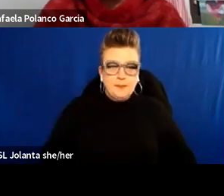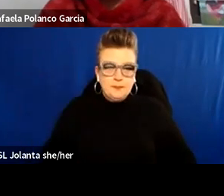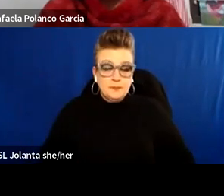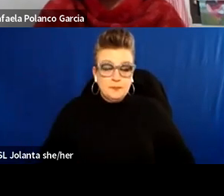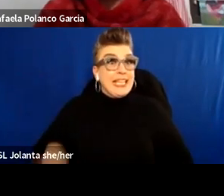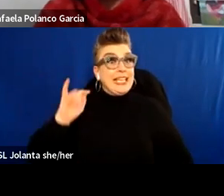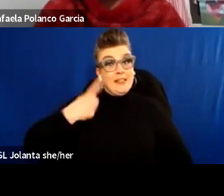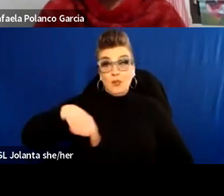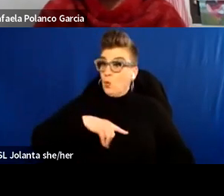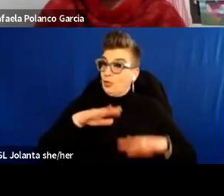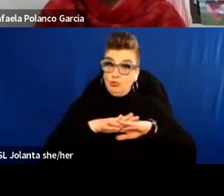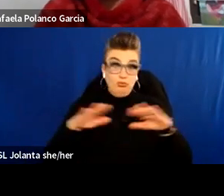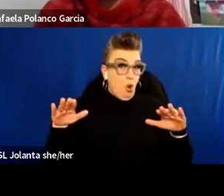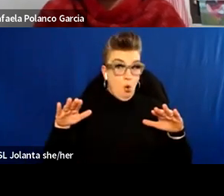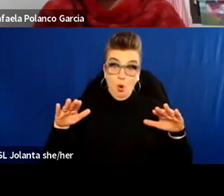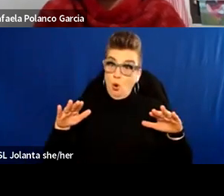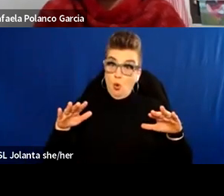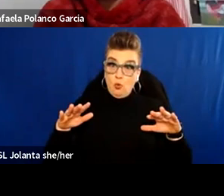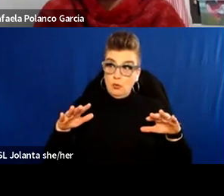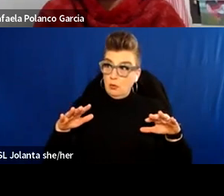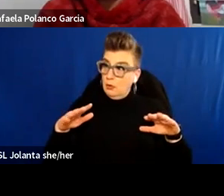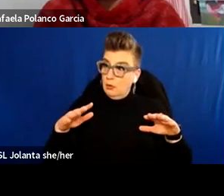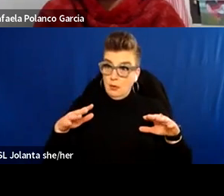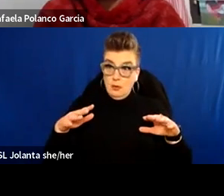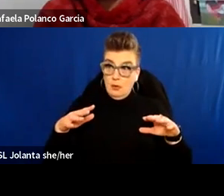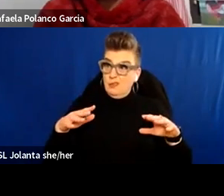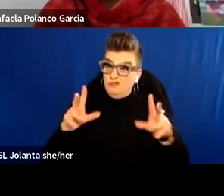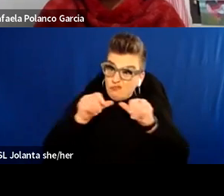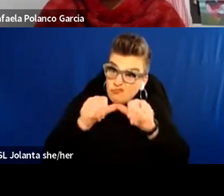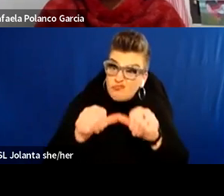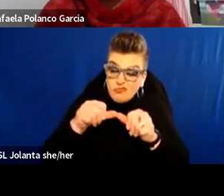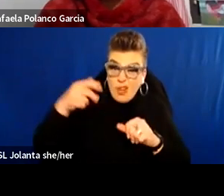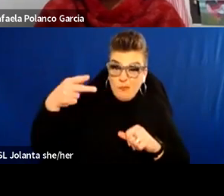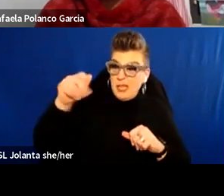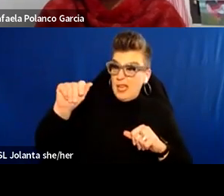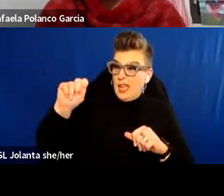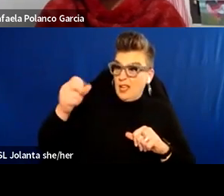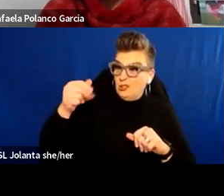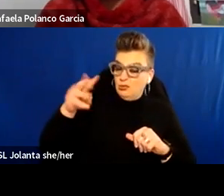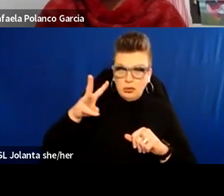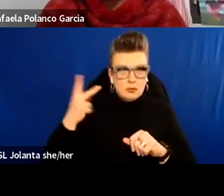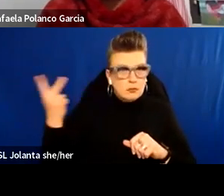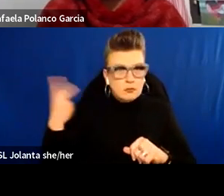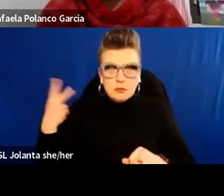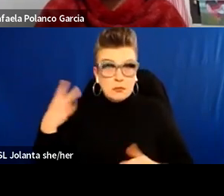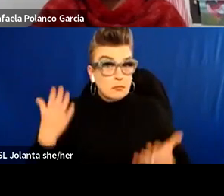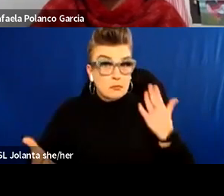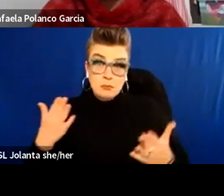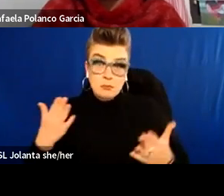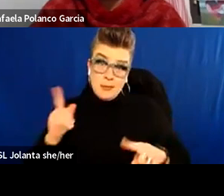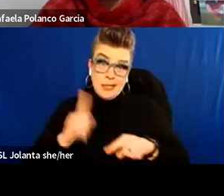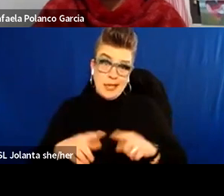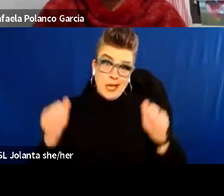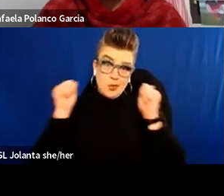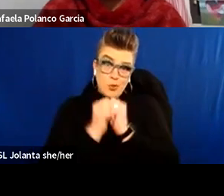don't get to stay at the pa shop we might not get to be together